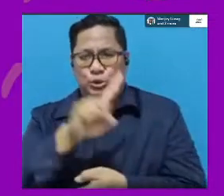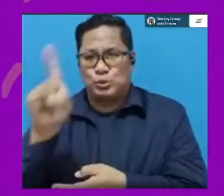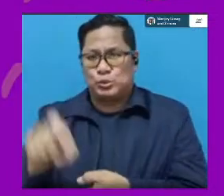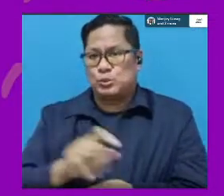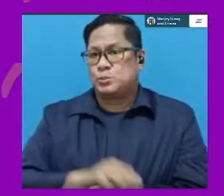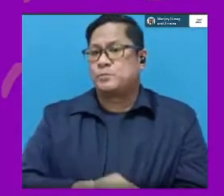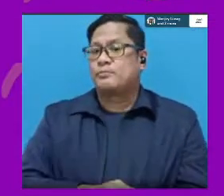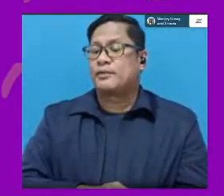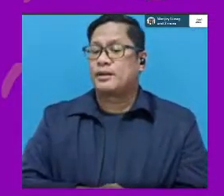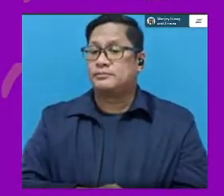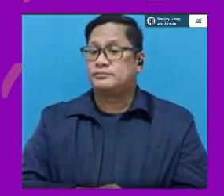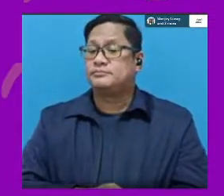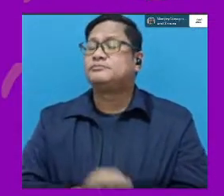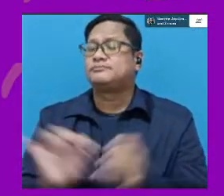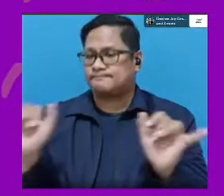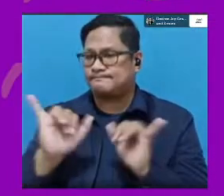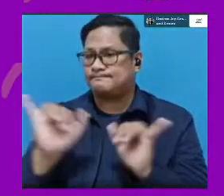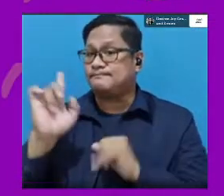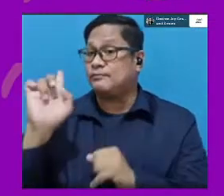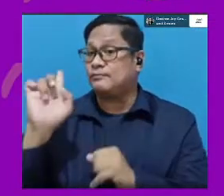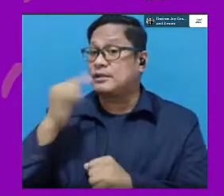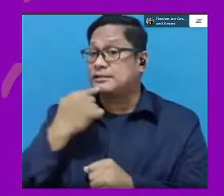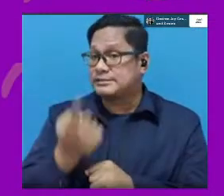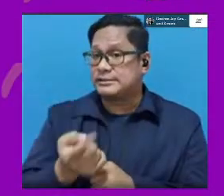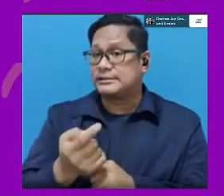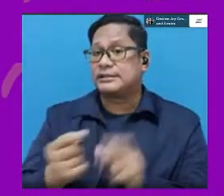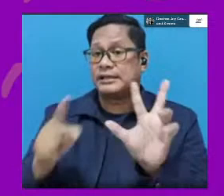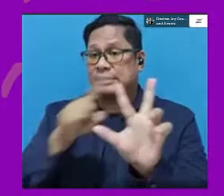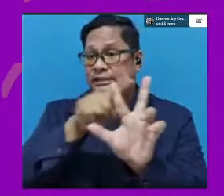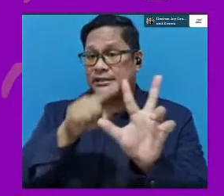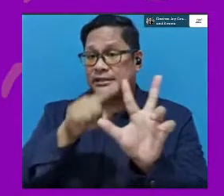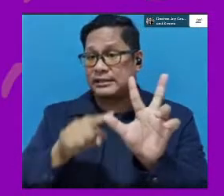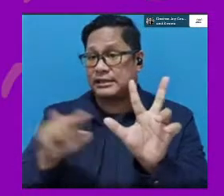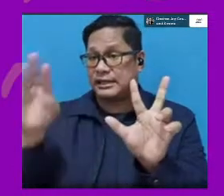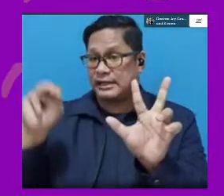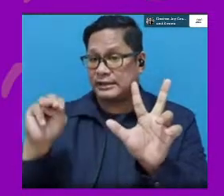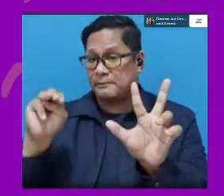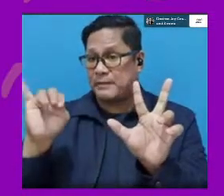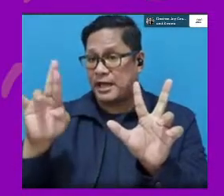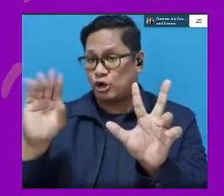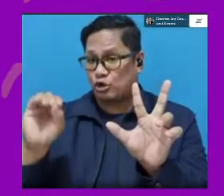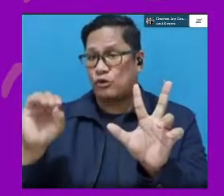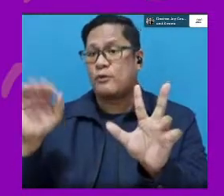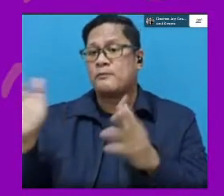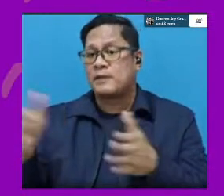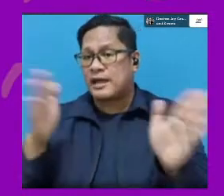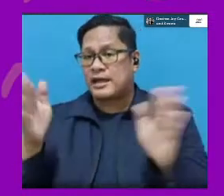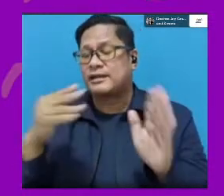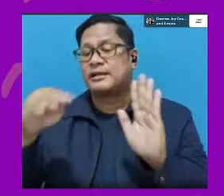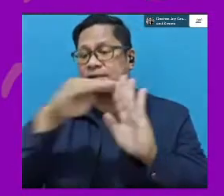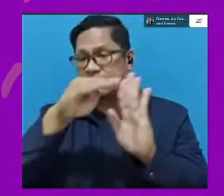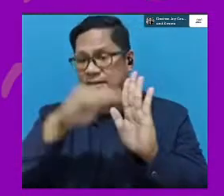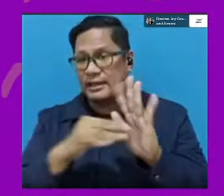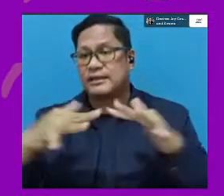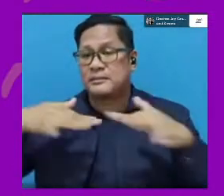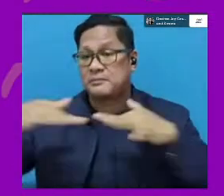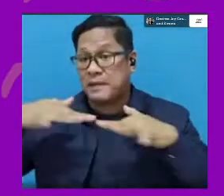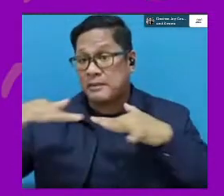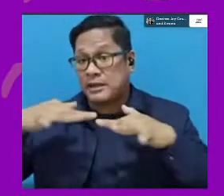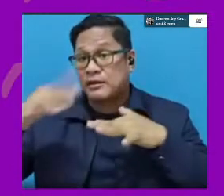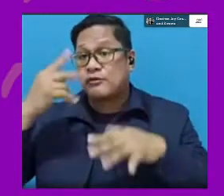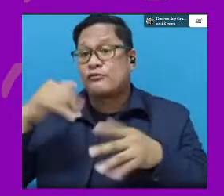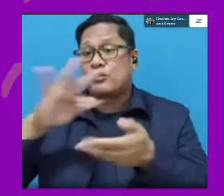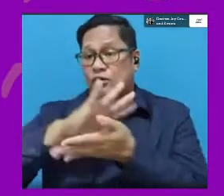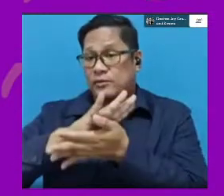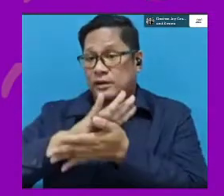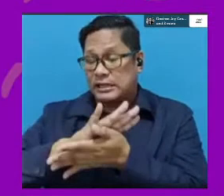So, like what I've mentioned po kanina, the 3 M's are microplanning, the master listing, and the mapping of the COVID-19 referral